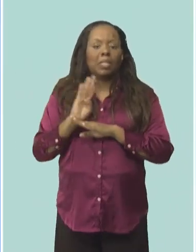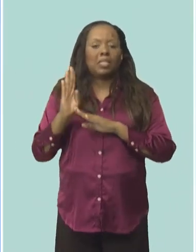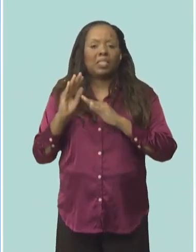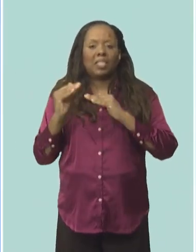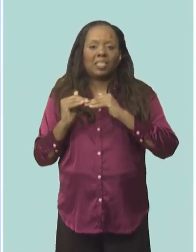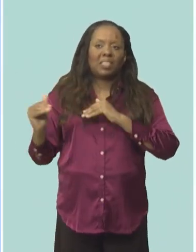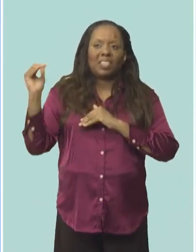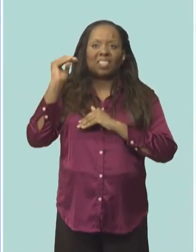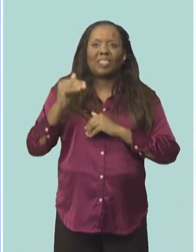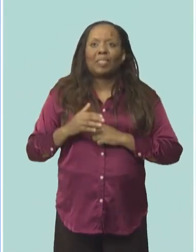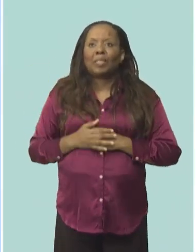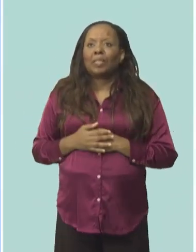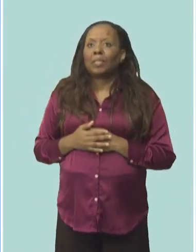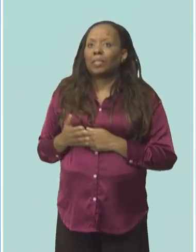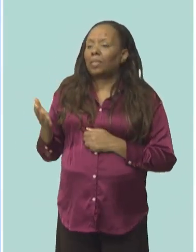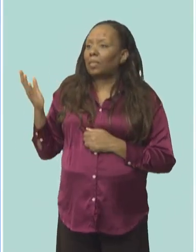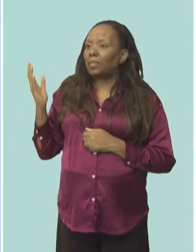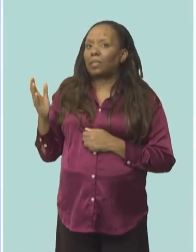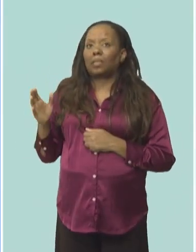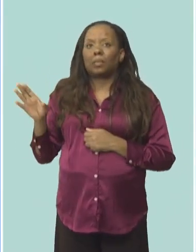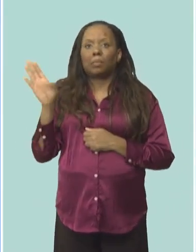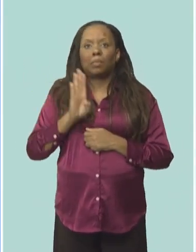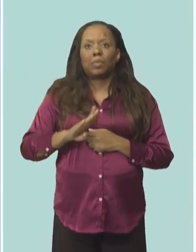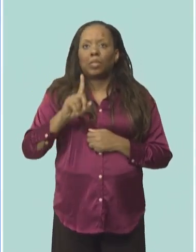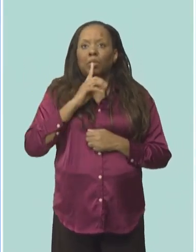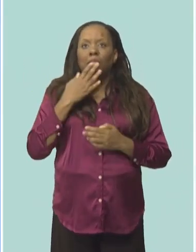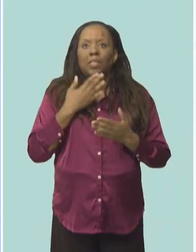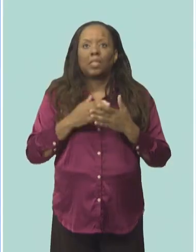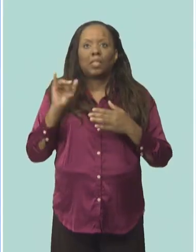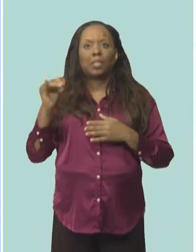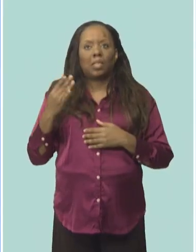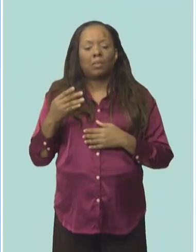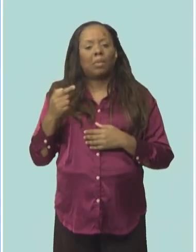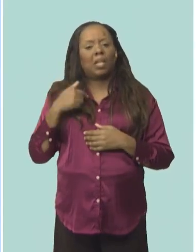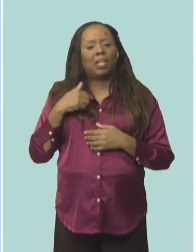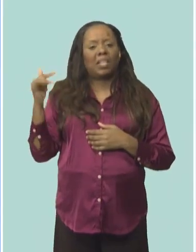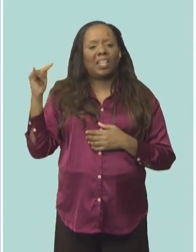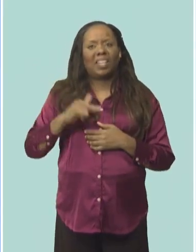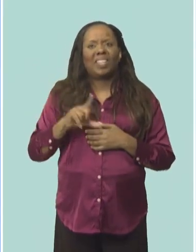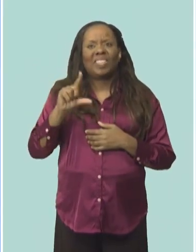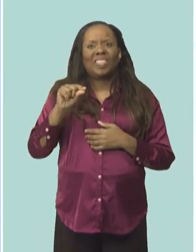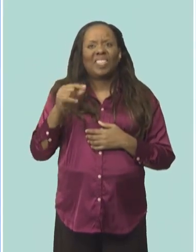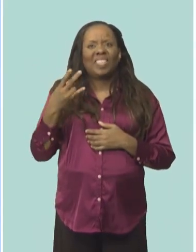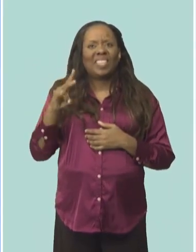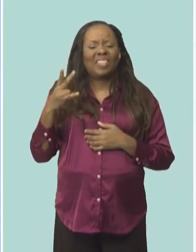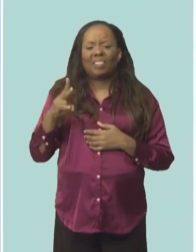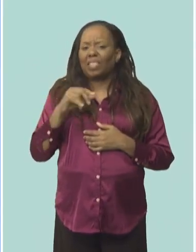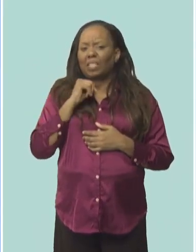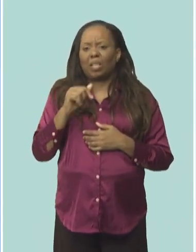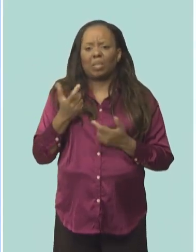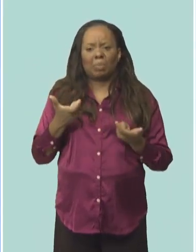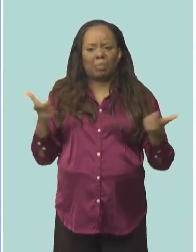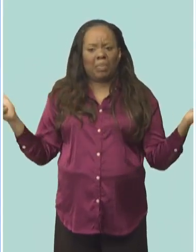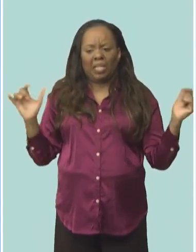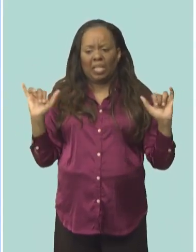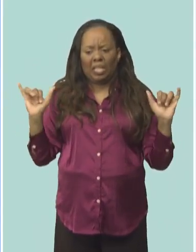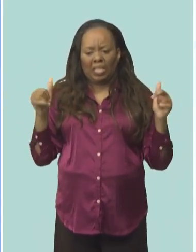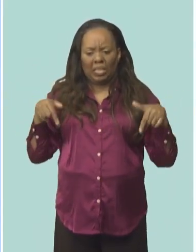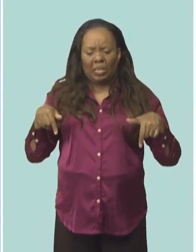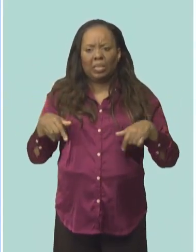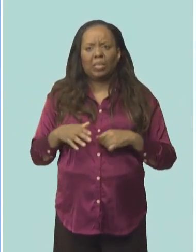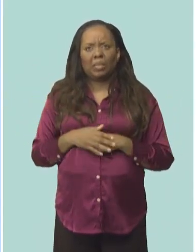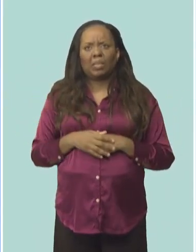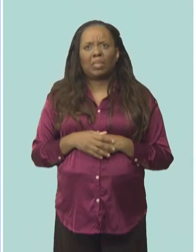think Barbados has done a really good job. When I was here in 2017 for Carifesta, I don't think it was as big. I think it was